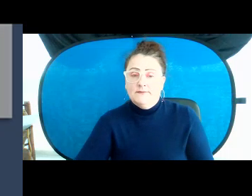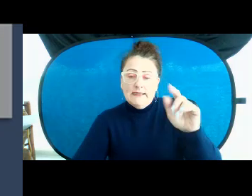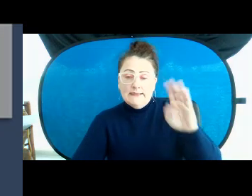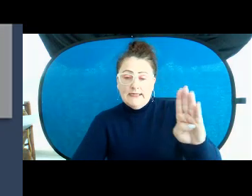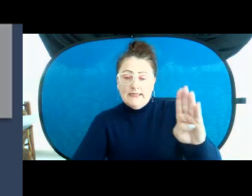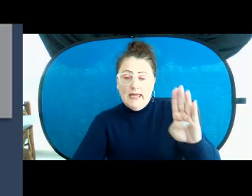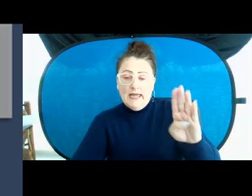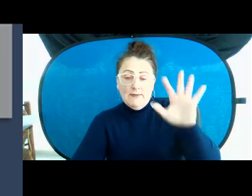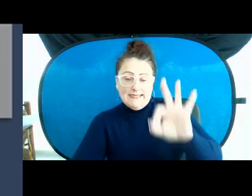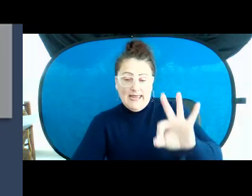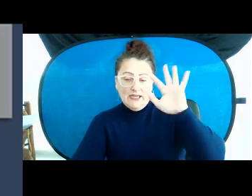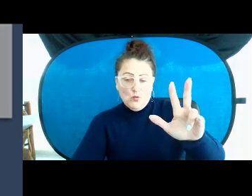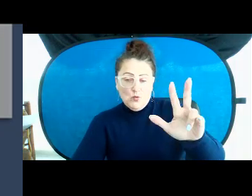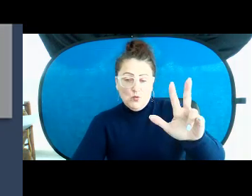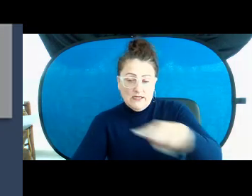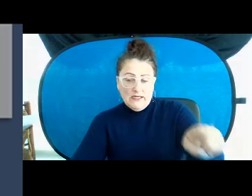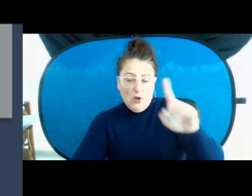102, Tim.